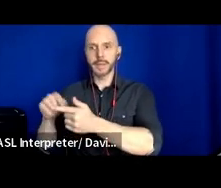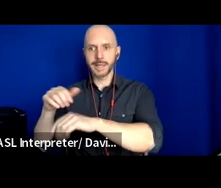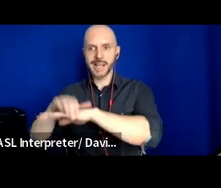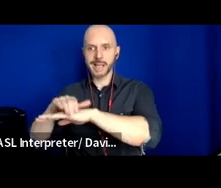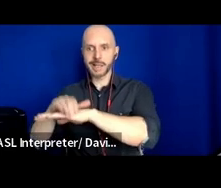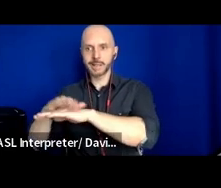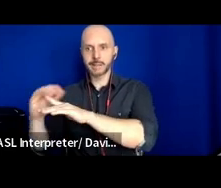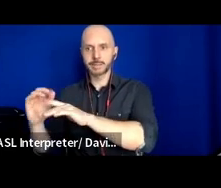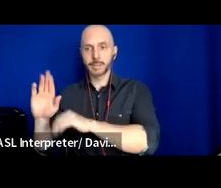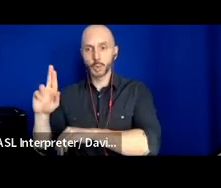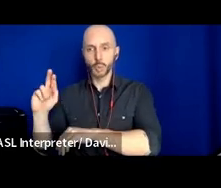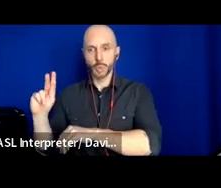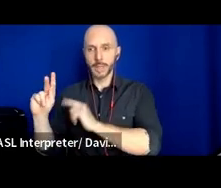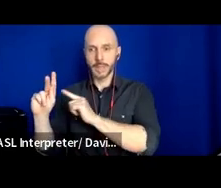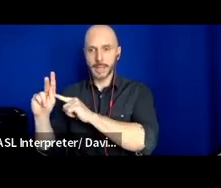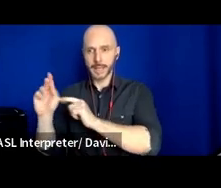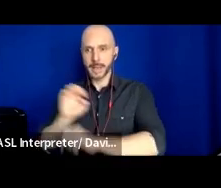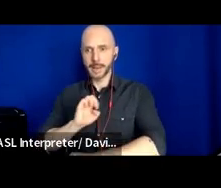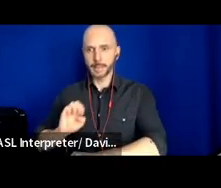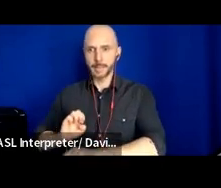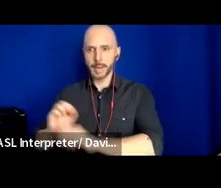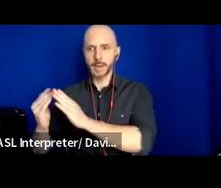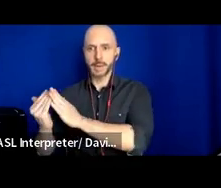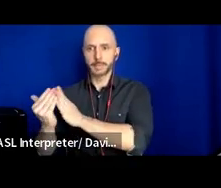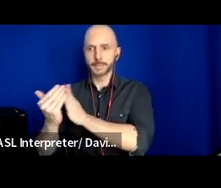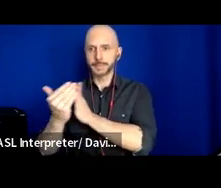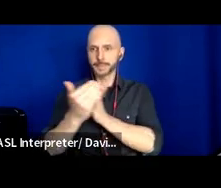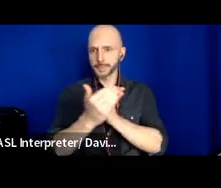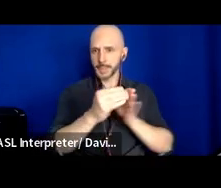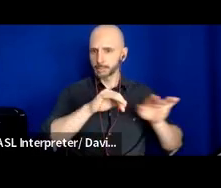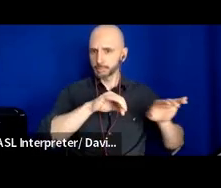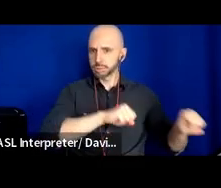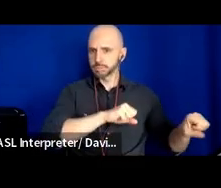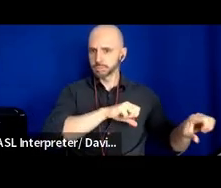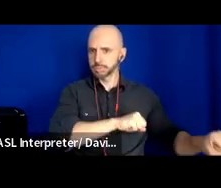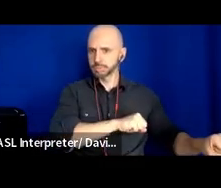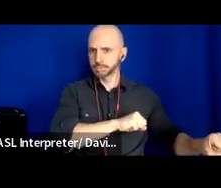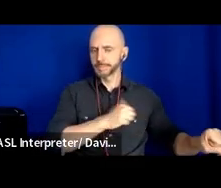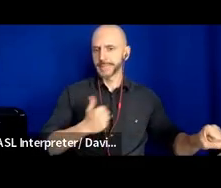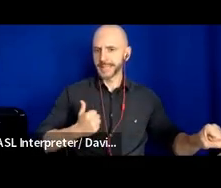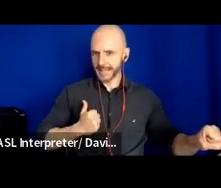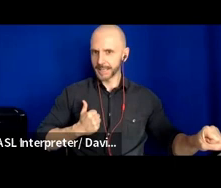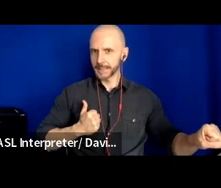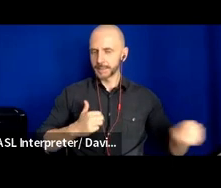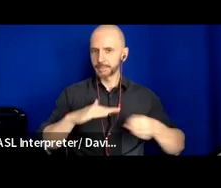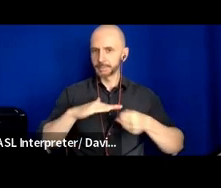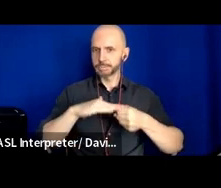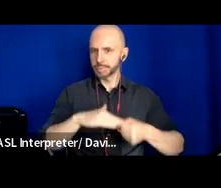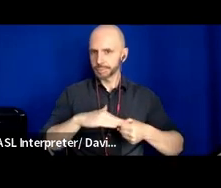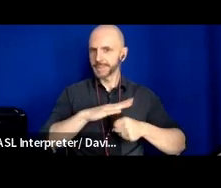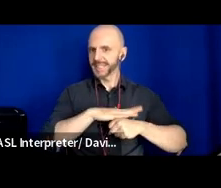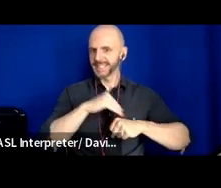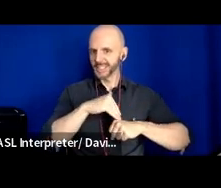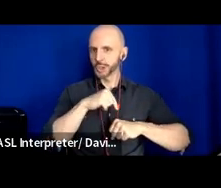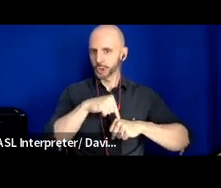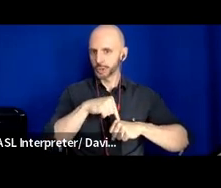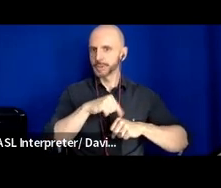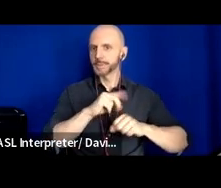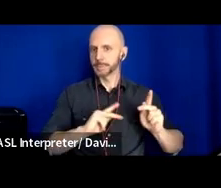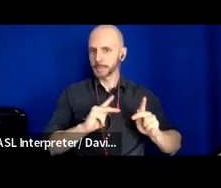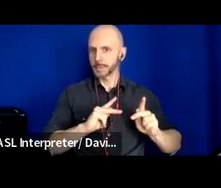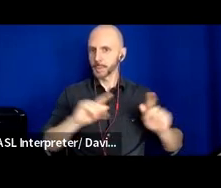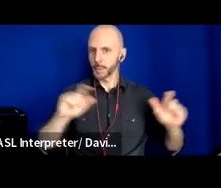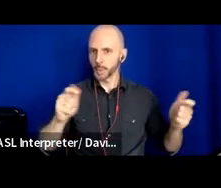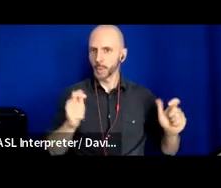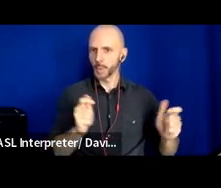Britain had its own impact. And one of the things to think about, even in Canada, is why is it that the only region in this